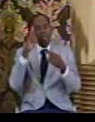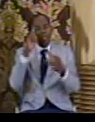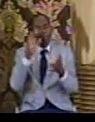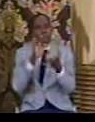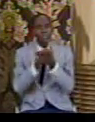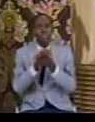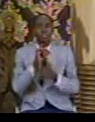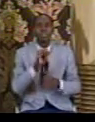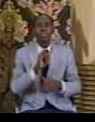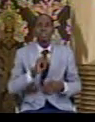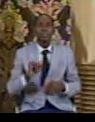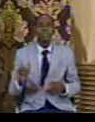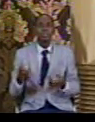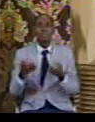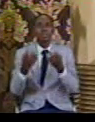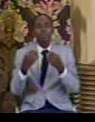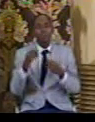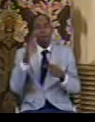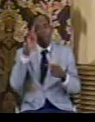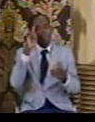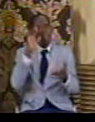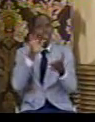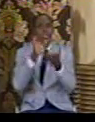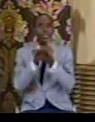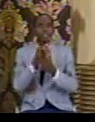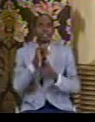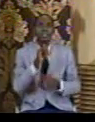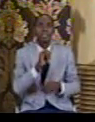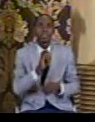leave. Come believing, come